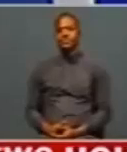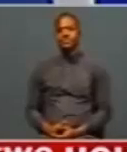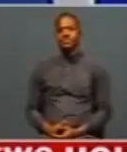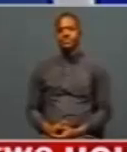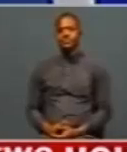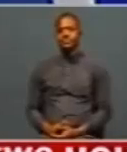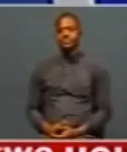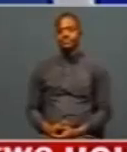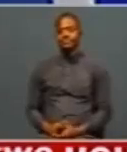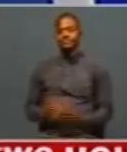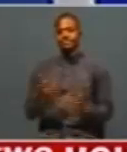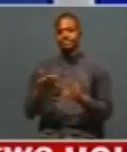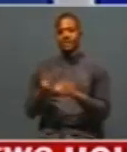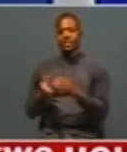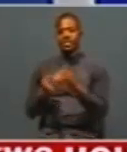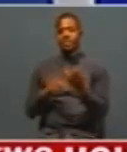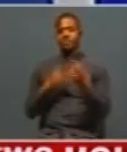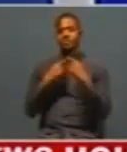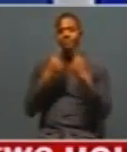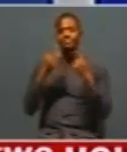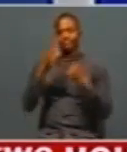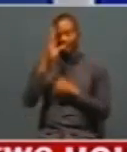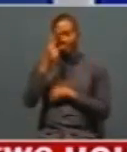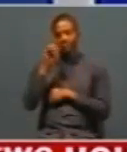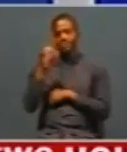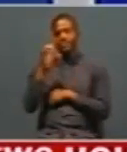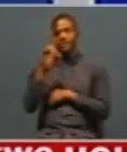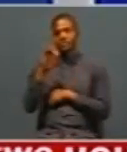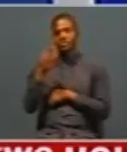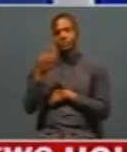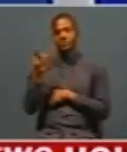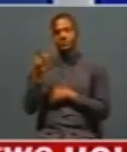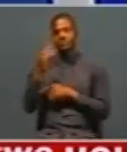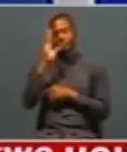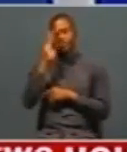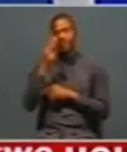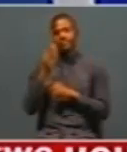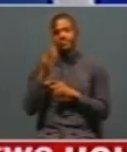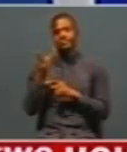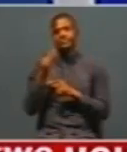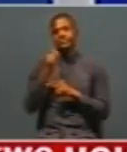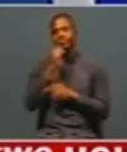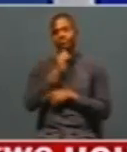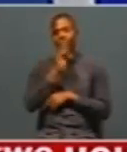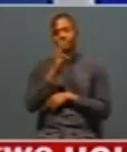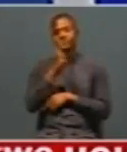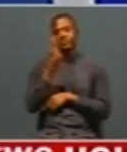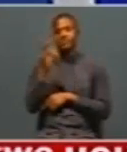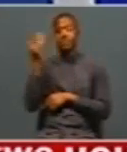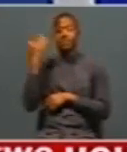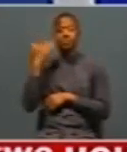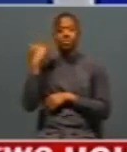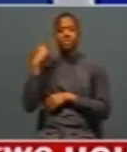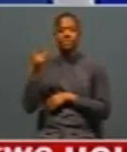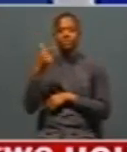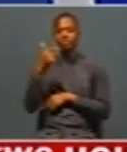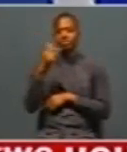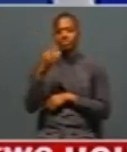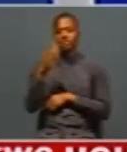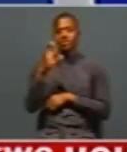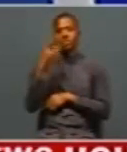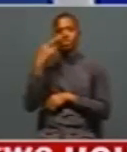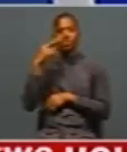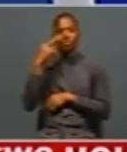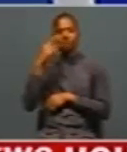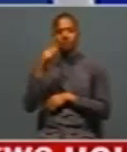And to a sad one, the death is announced of Mr. Cyril H.K. Acolatse, aged 77, formerly of GBC Radio